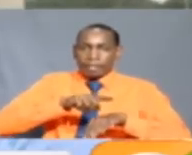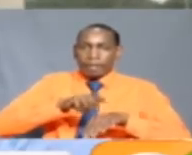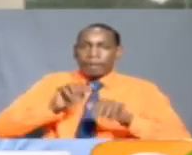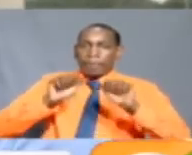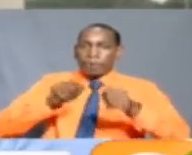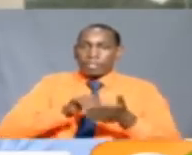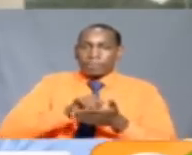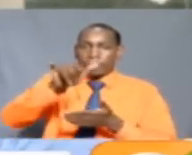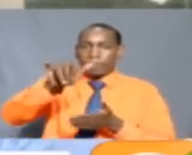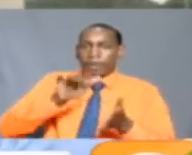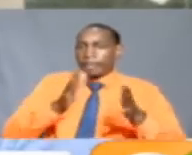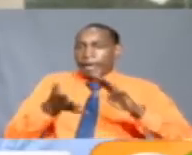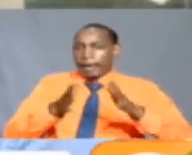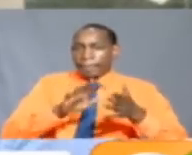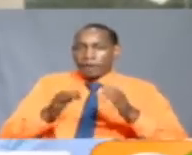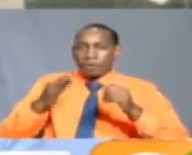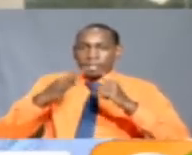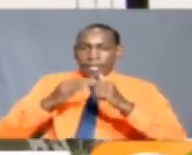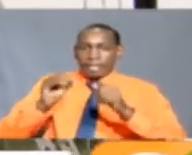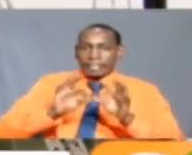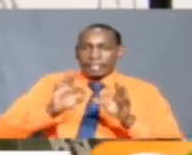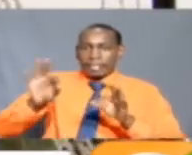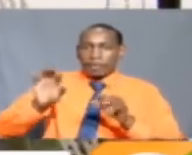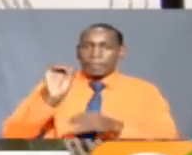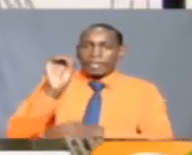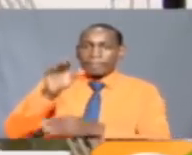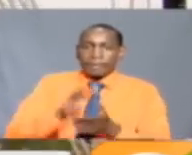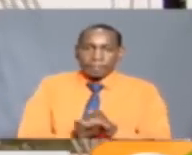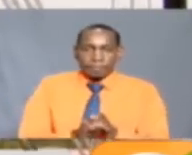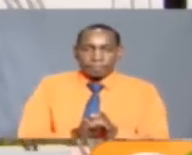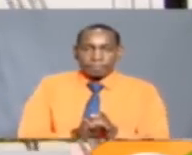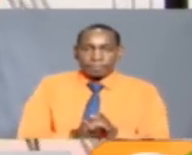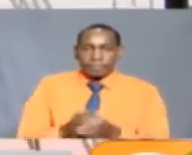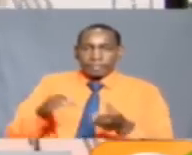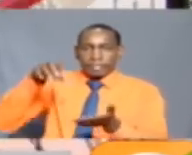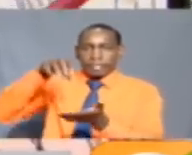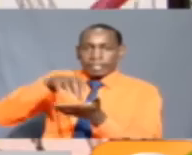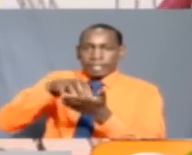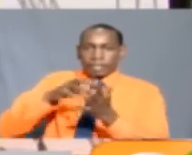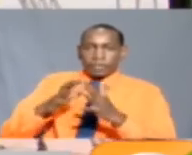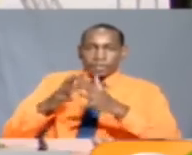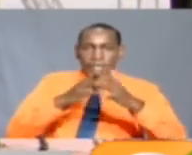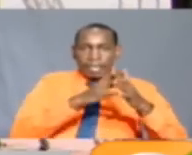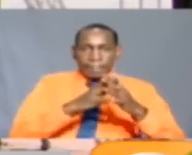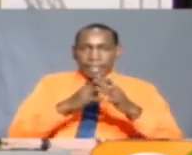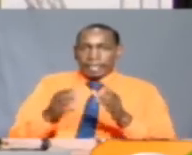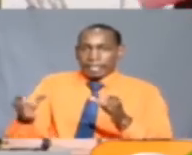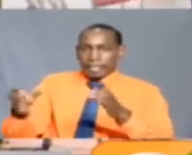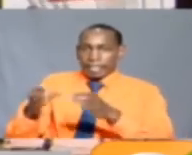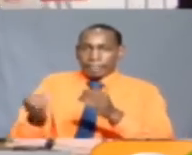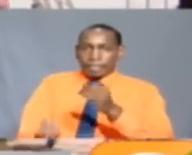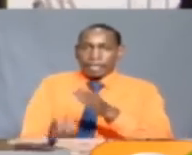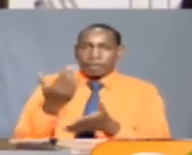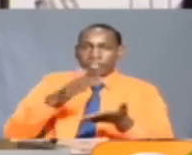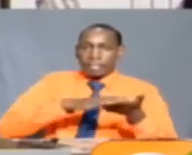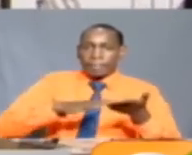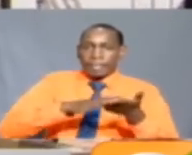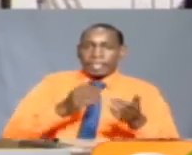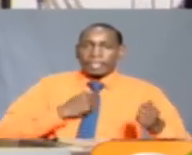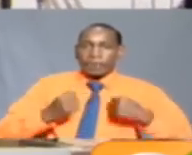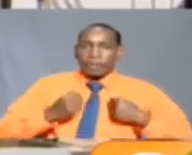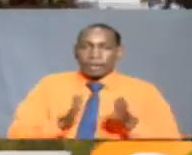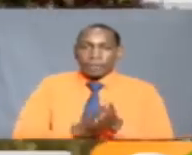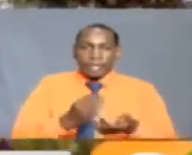fly up to about 80 kilometers away. With its assembly plant in the US, Zipline Company has set bays in Rwanda and